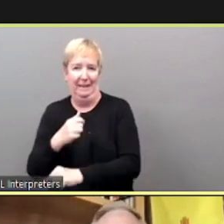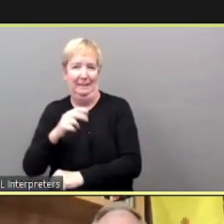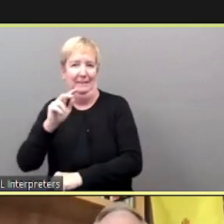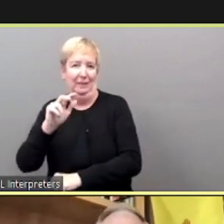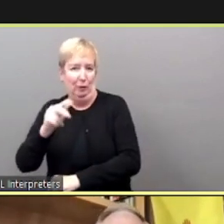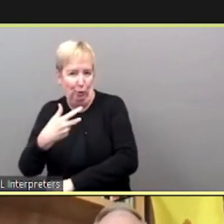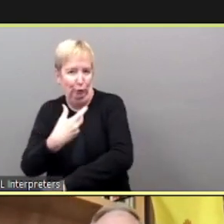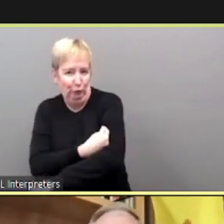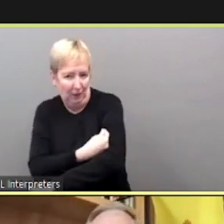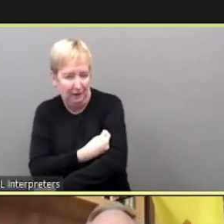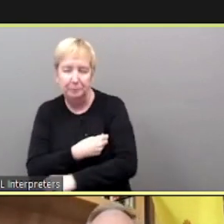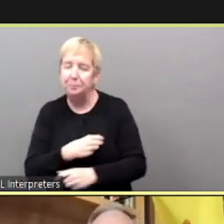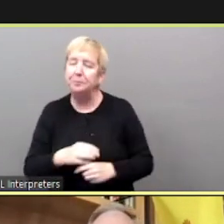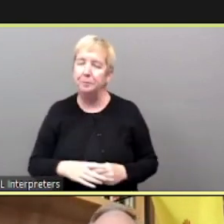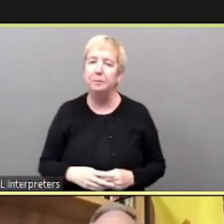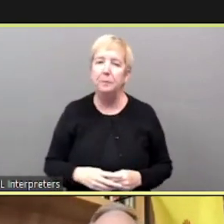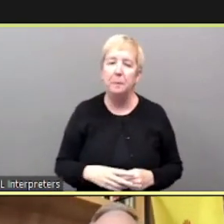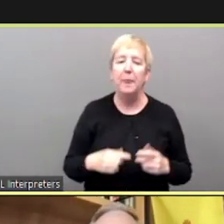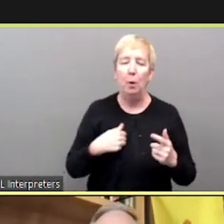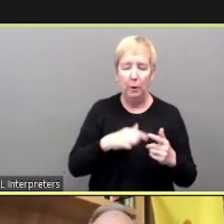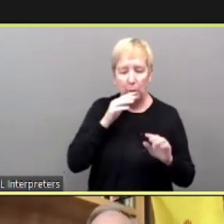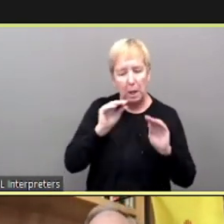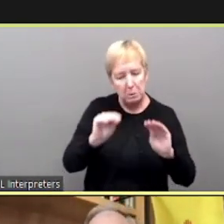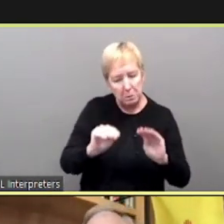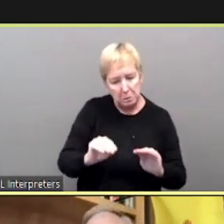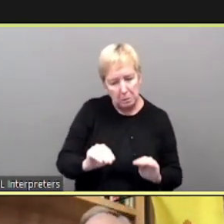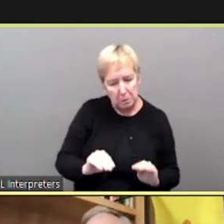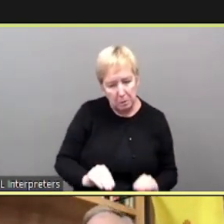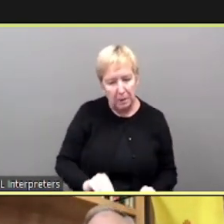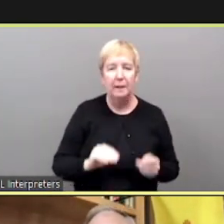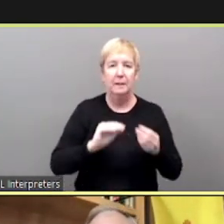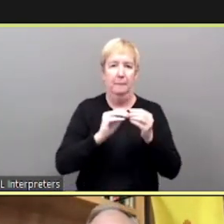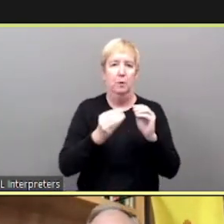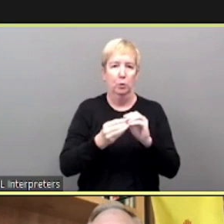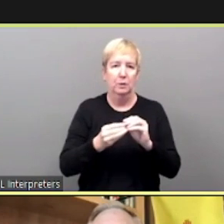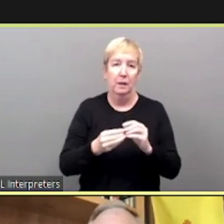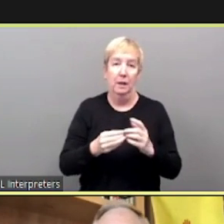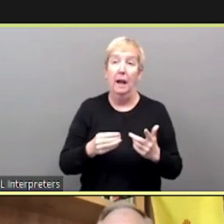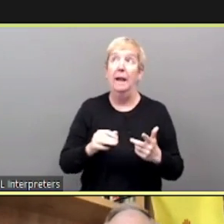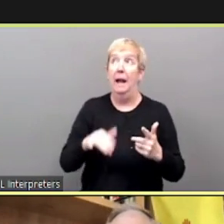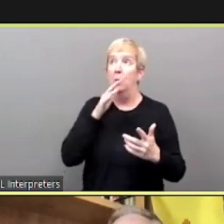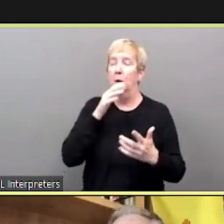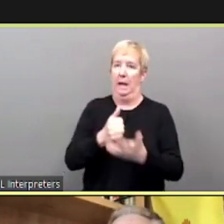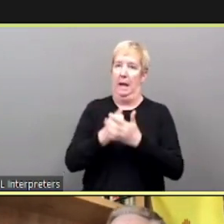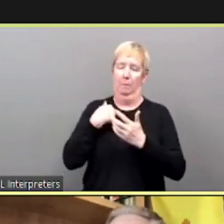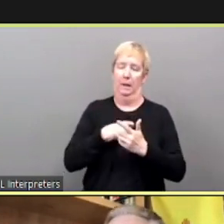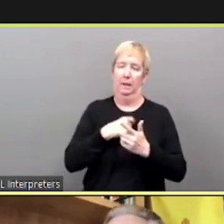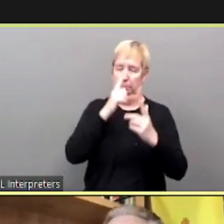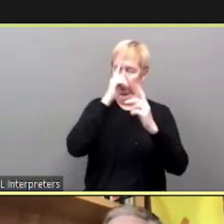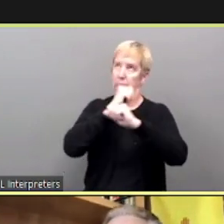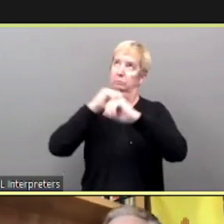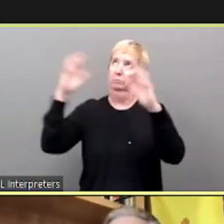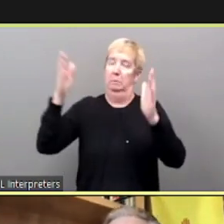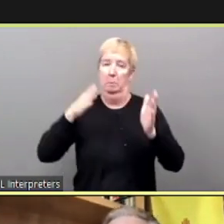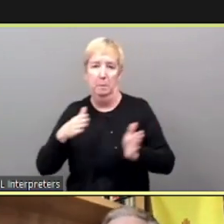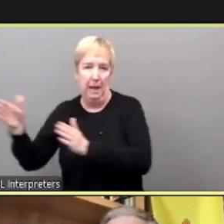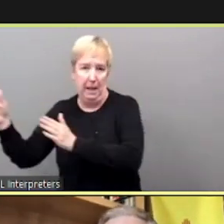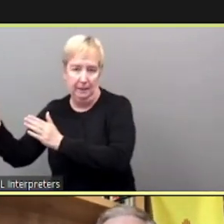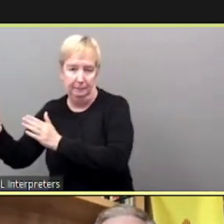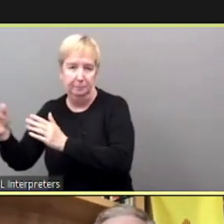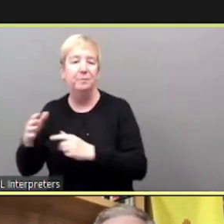we waiting. But we can just plug those numbers in, and in an hour really update our plan. And so that team is ready. And